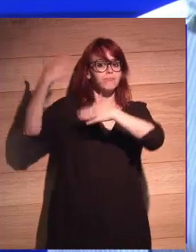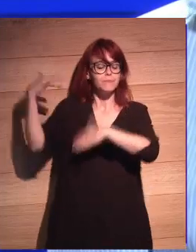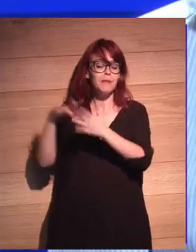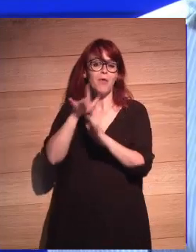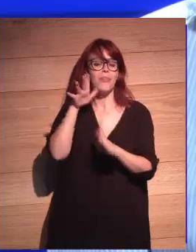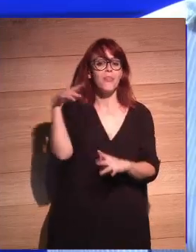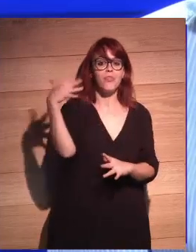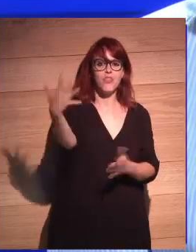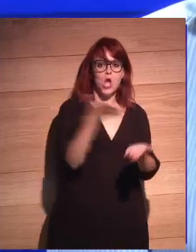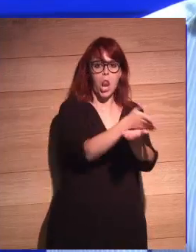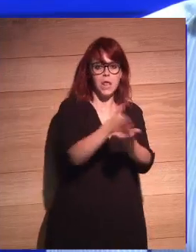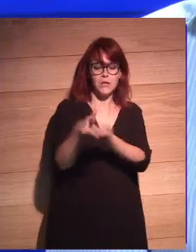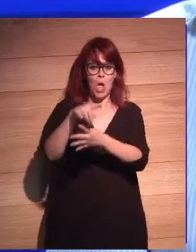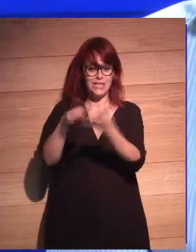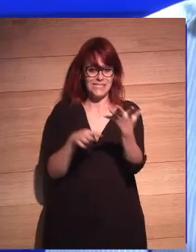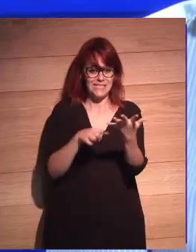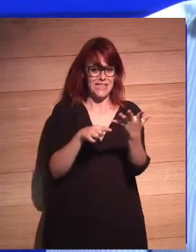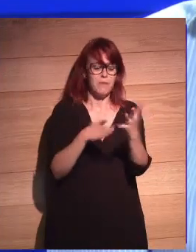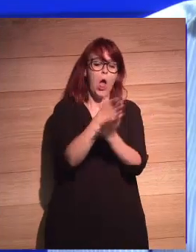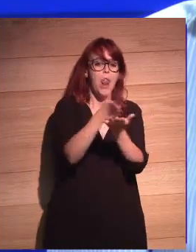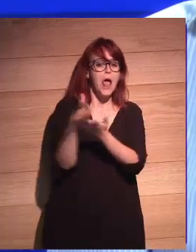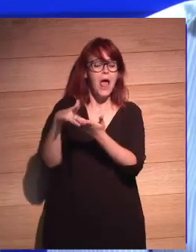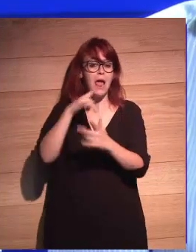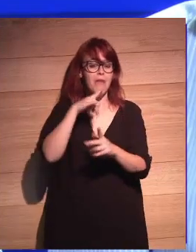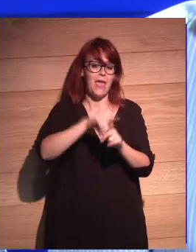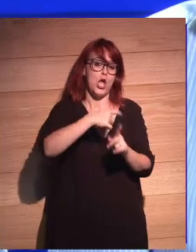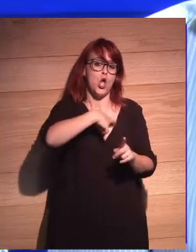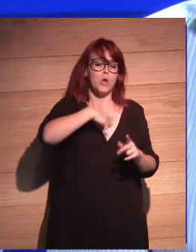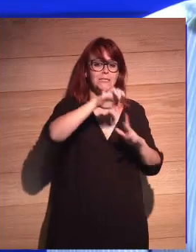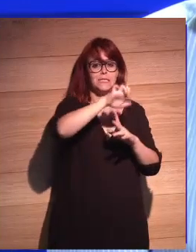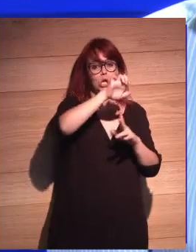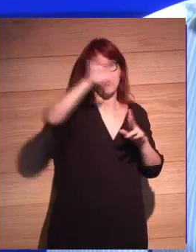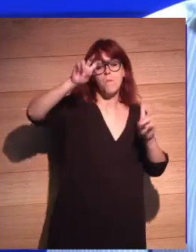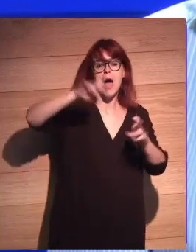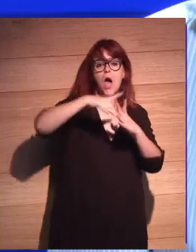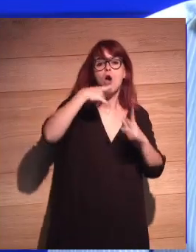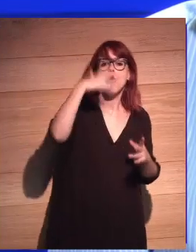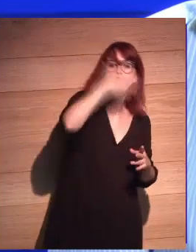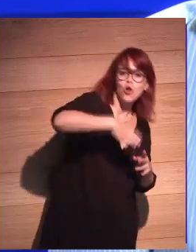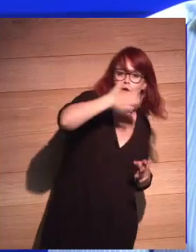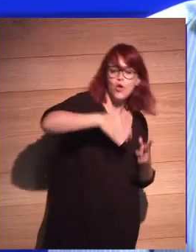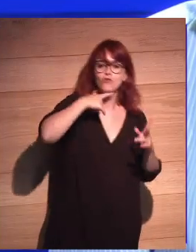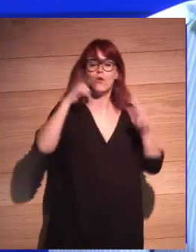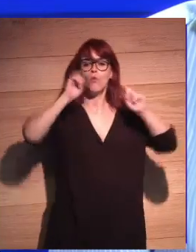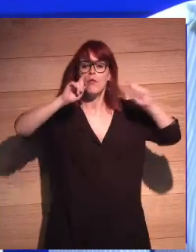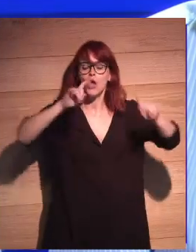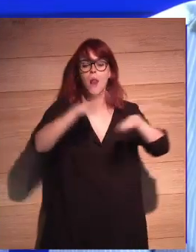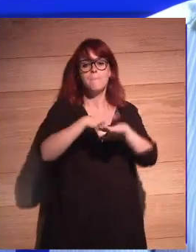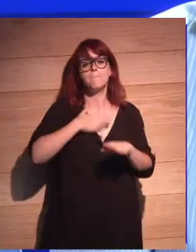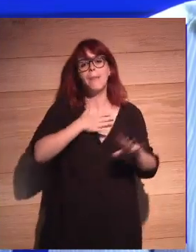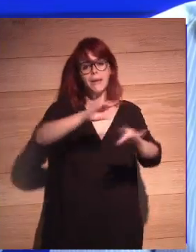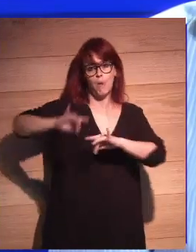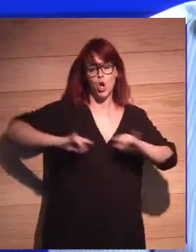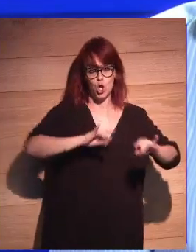by then were the 5 strategic lines of the European Commission. Education, schools, heritage